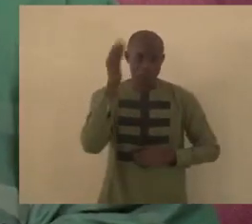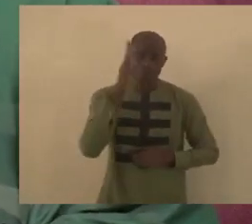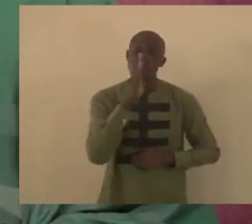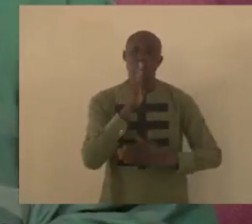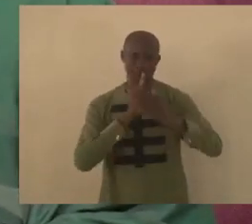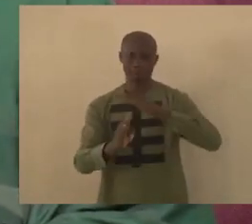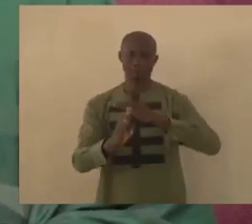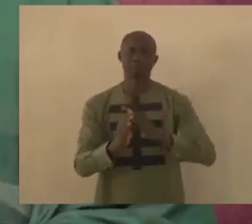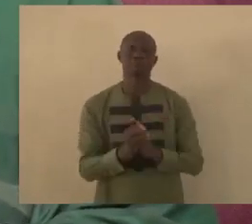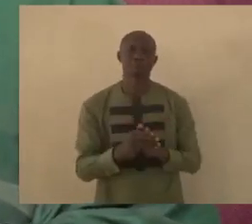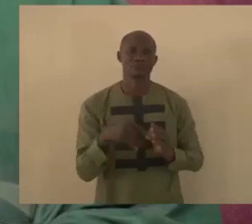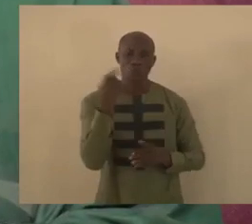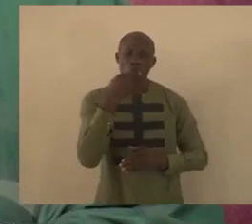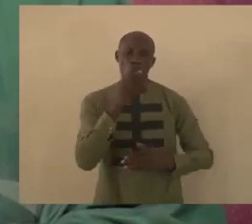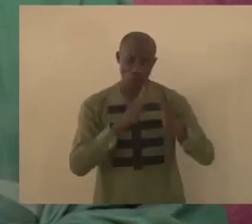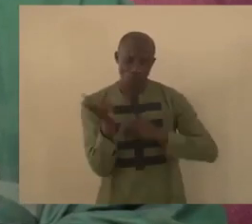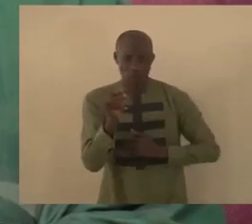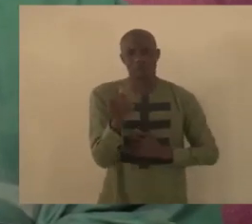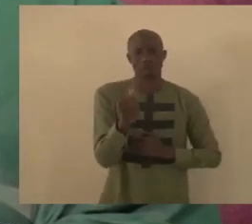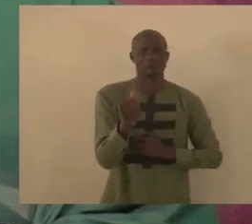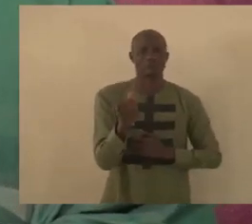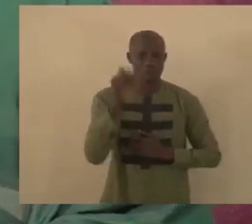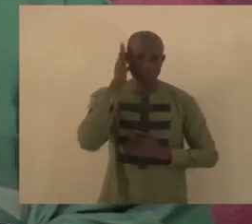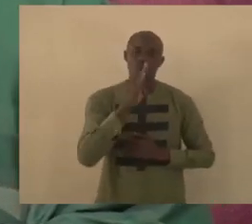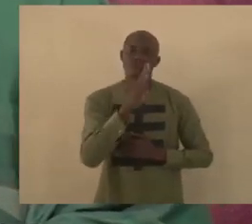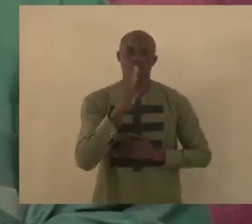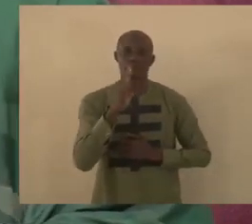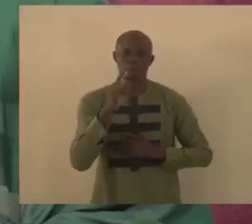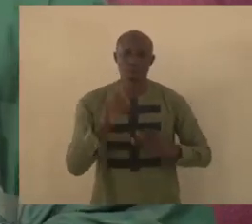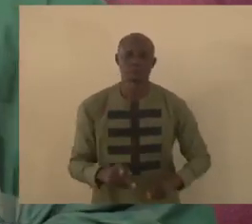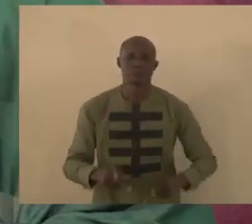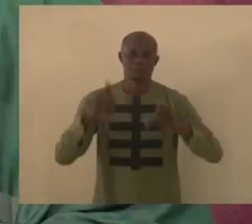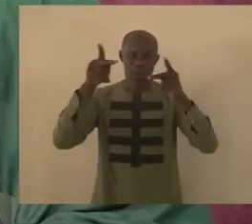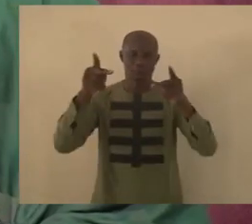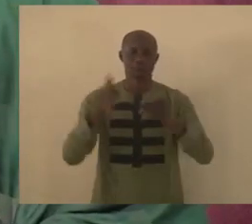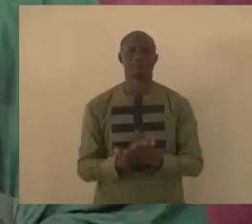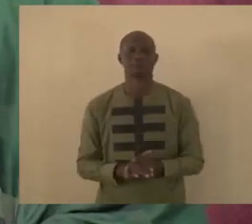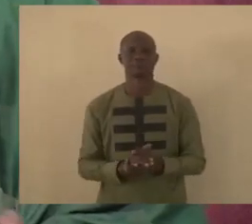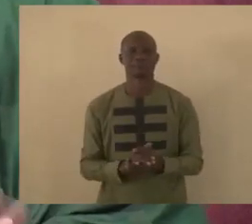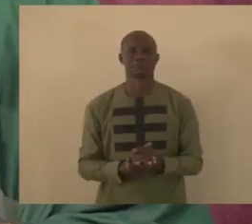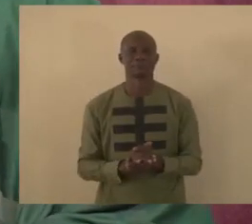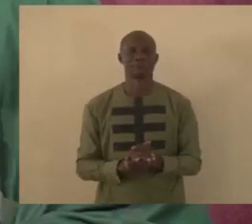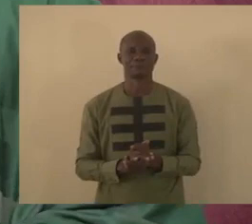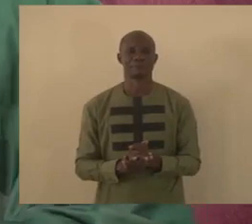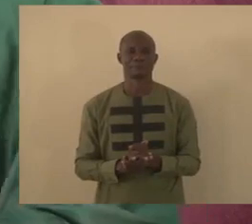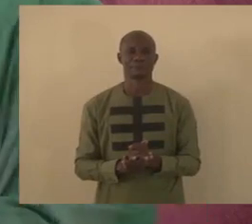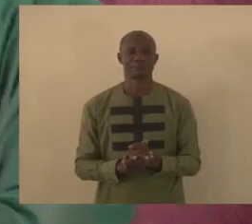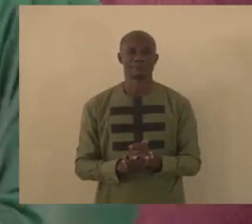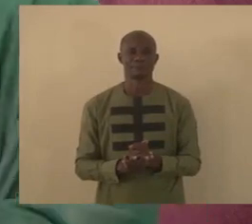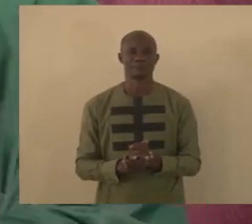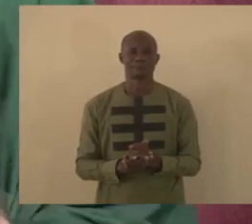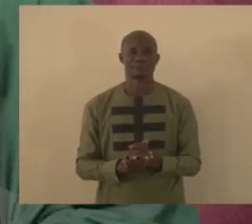will be humbled, and whoever humbles himself will be exalted."